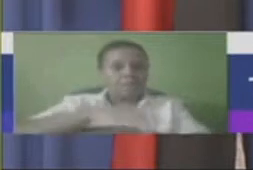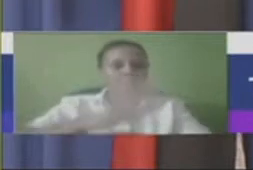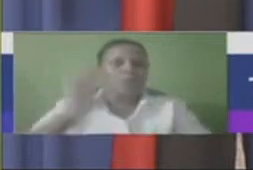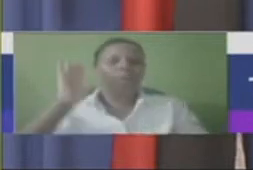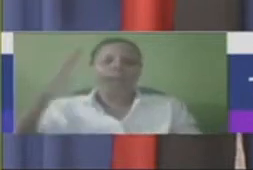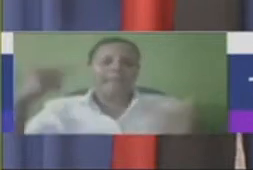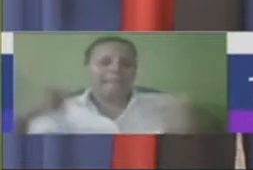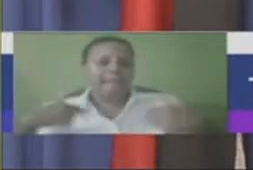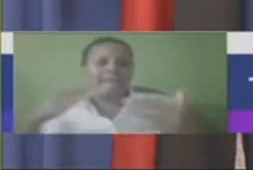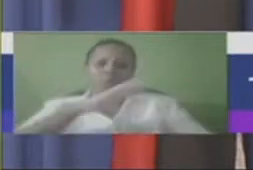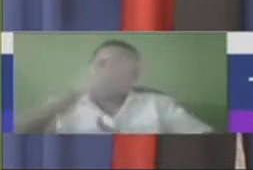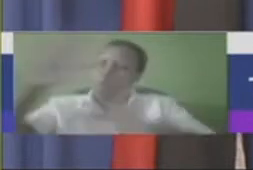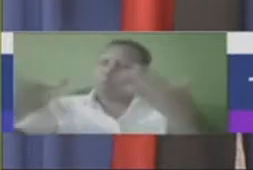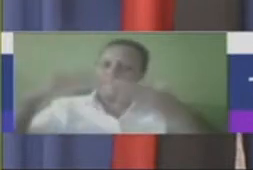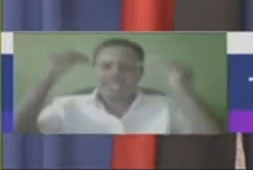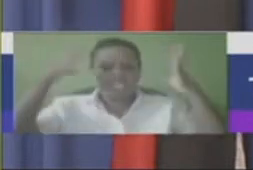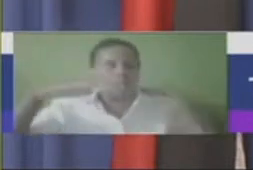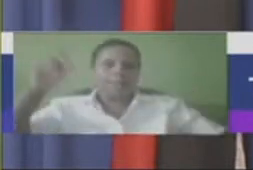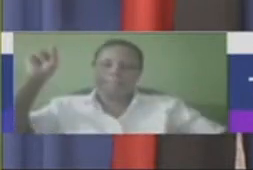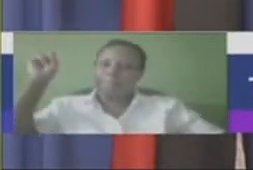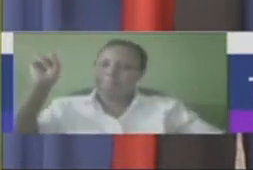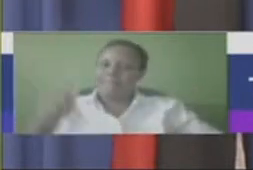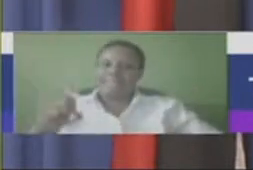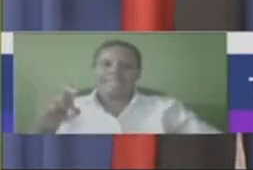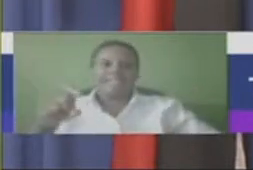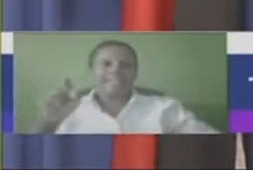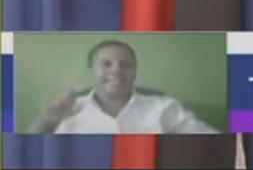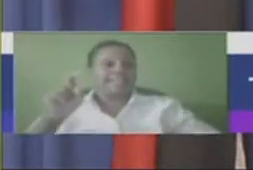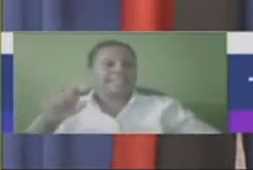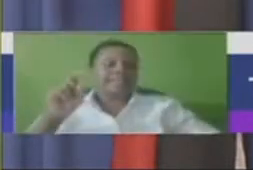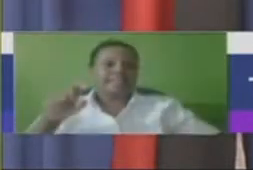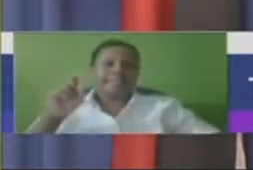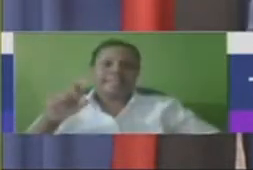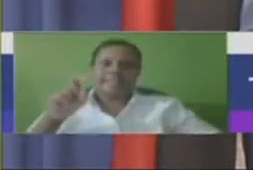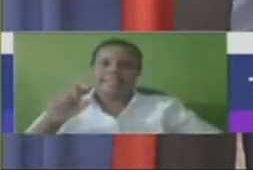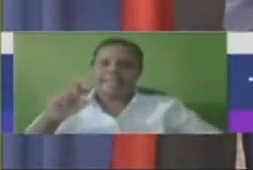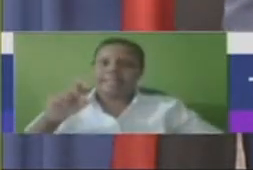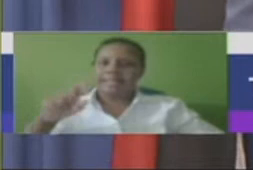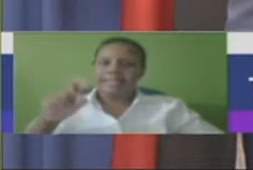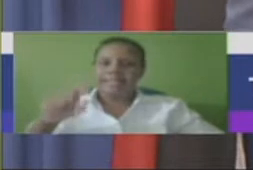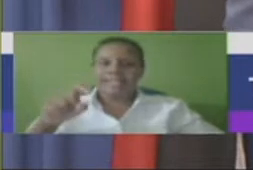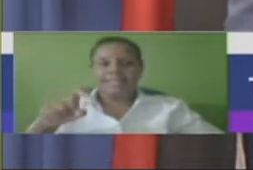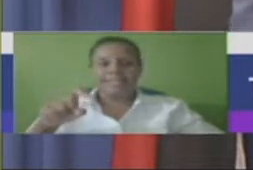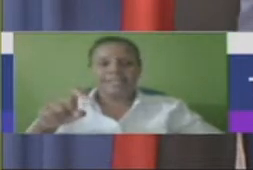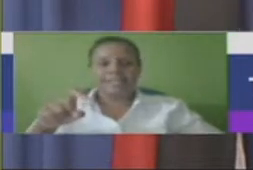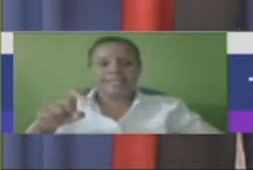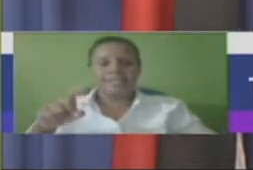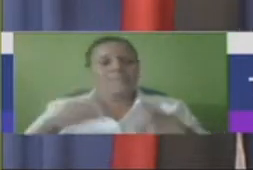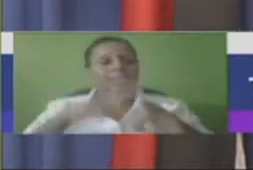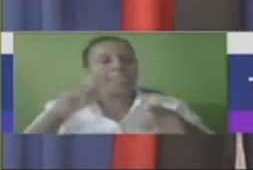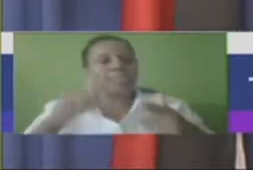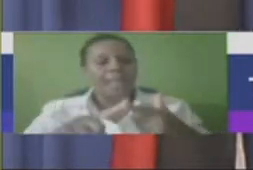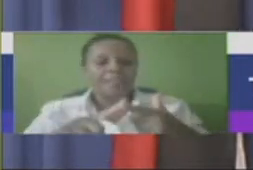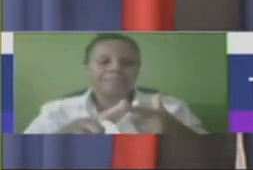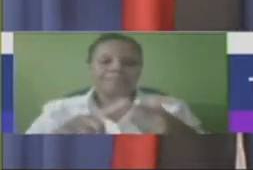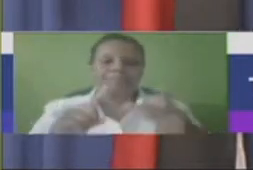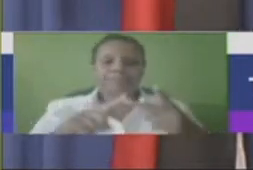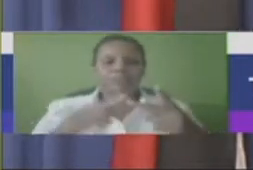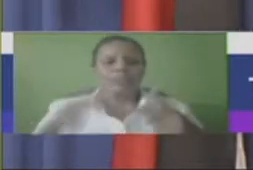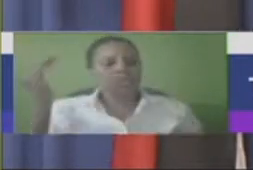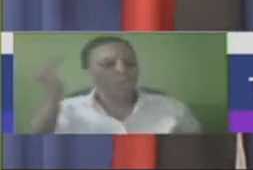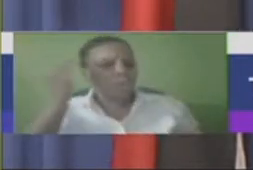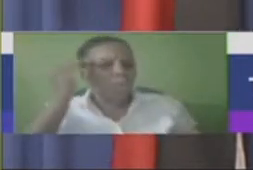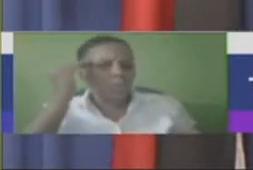done. And then, as you know, early July, is